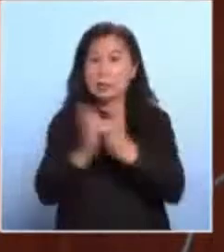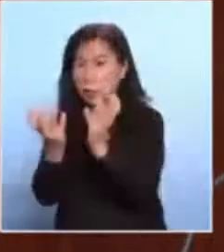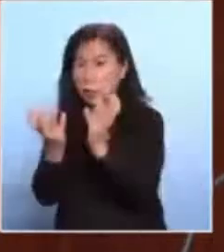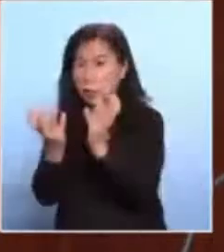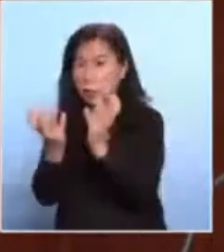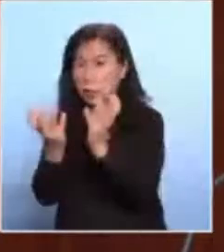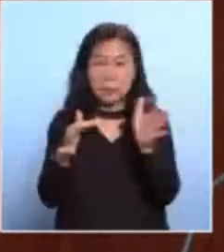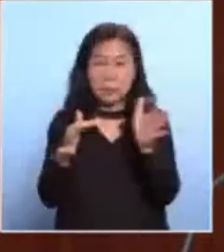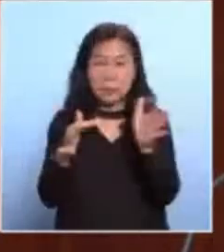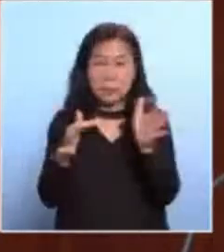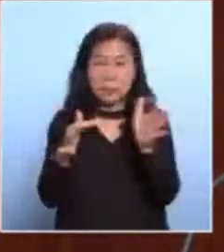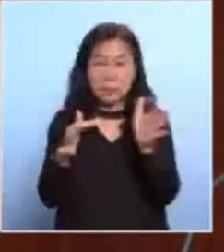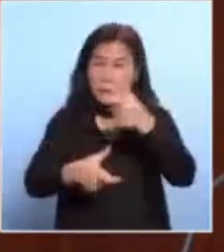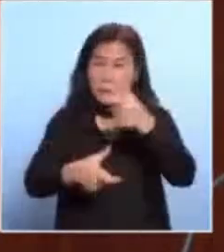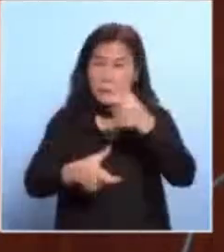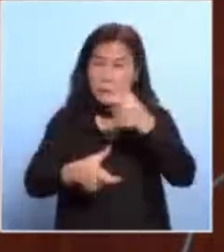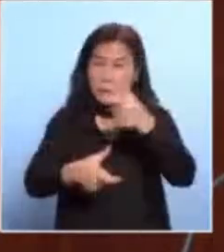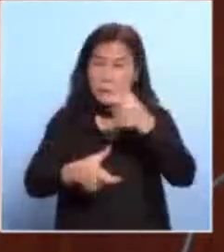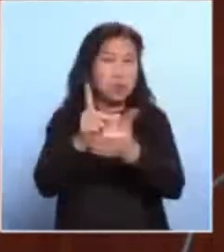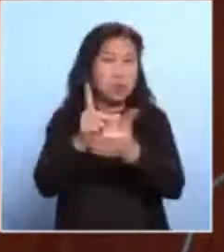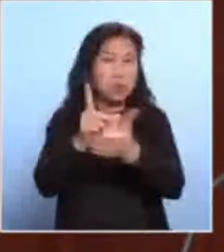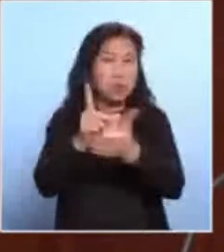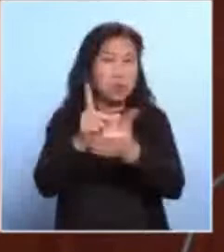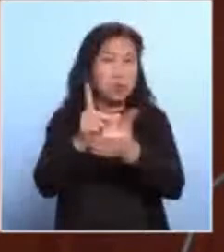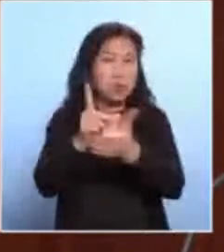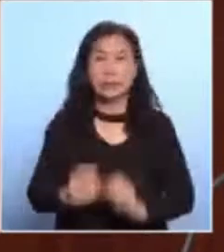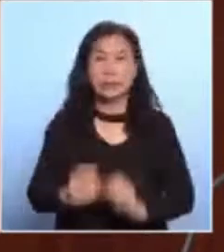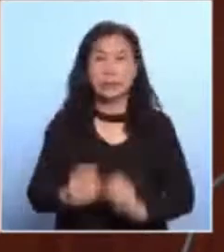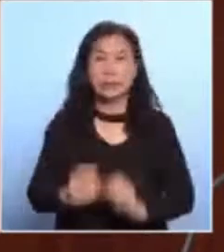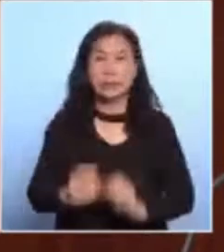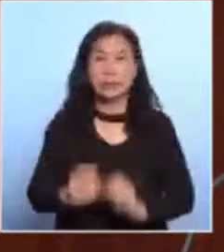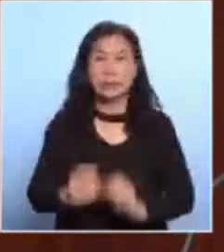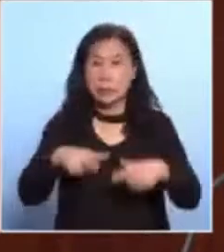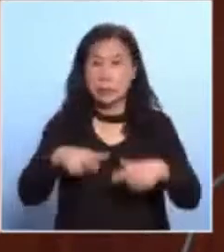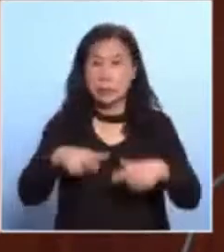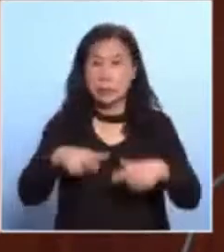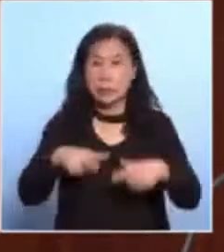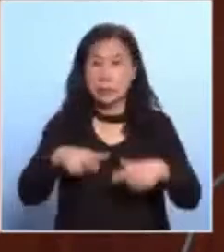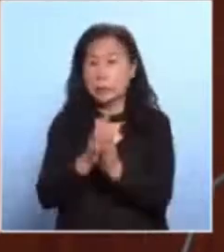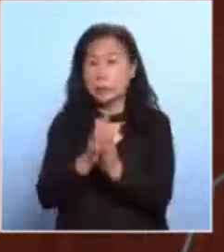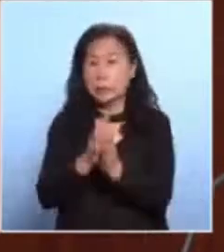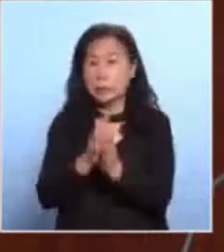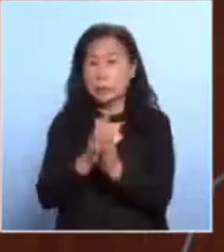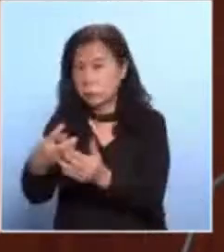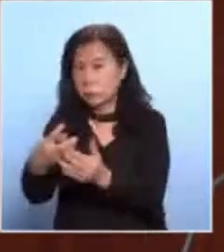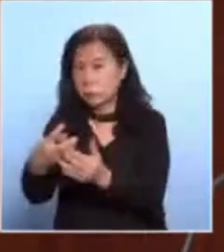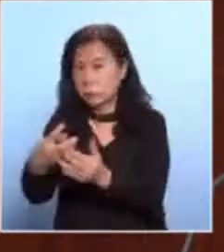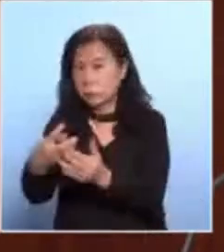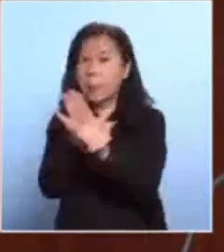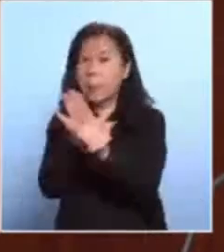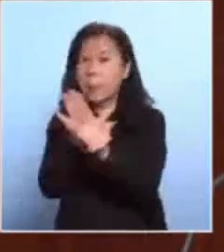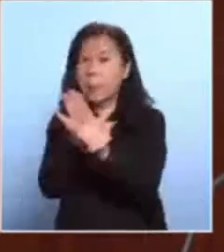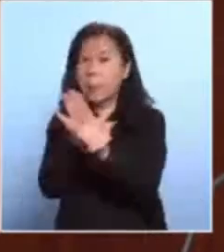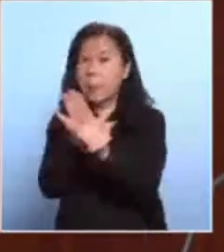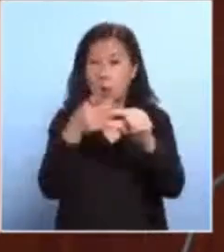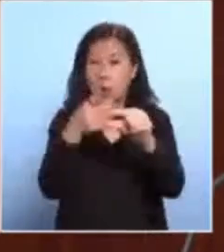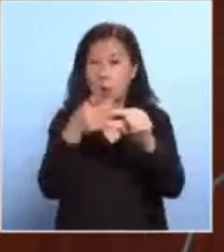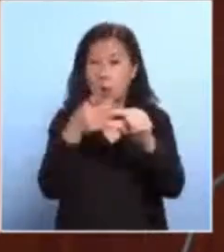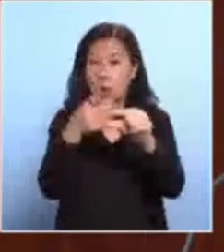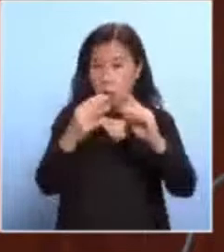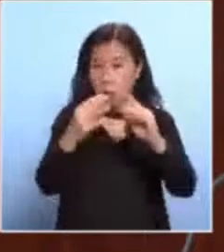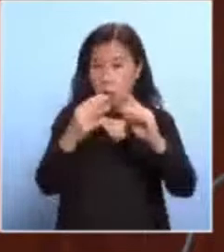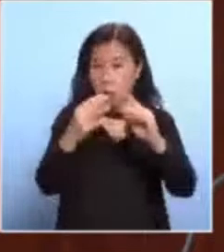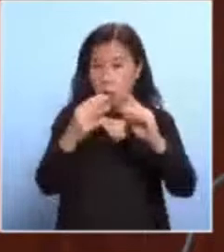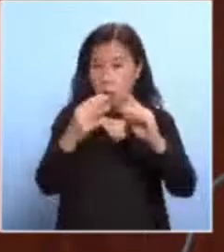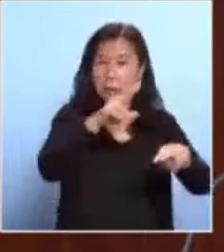Task Force to implement policies assisting Hong Kong's SMEs in developing e-commerce business on